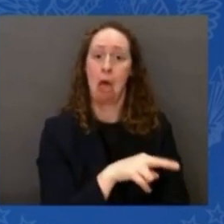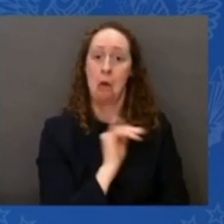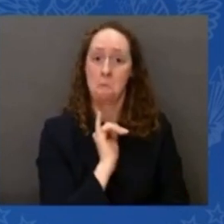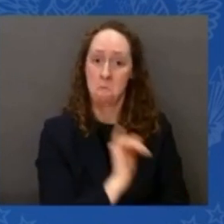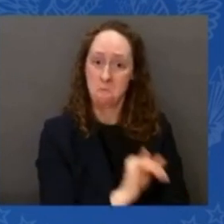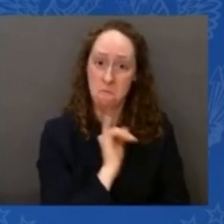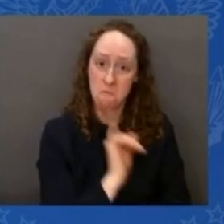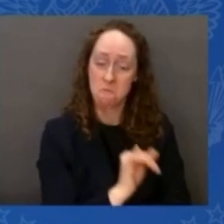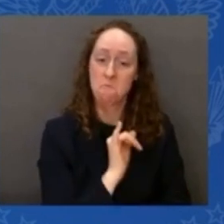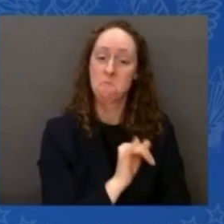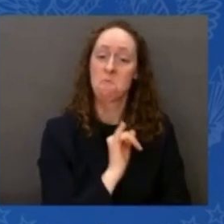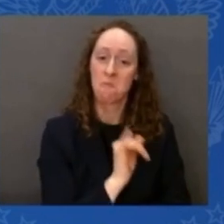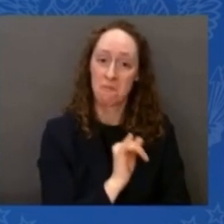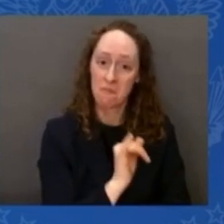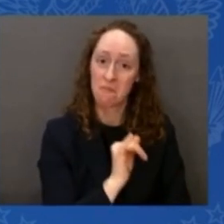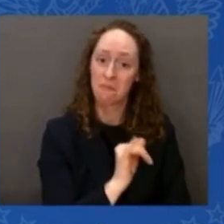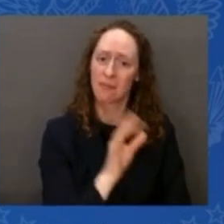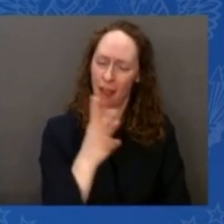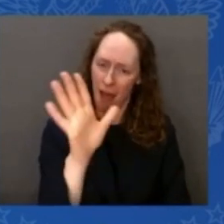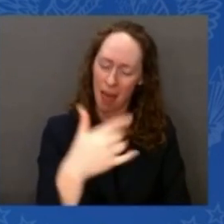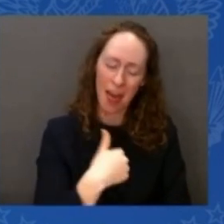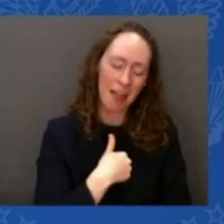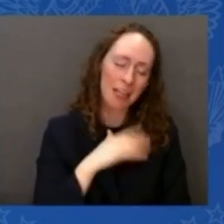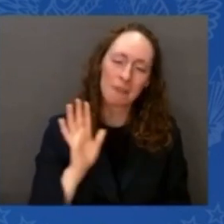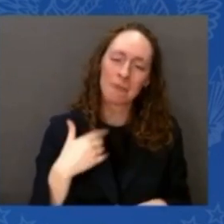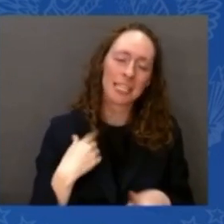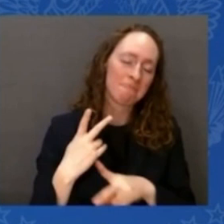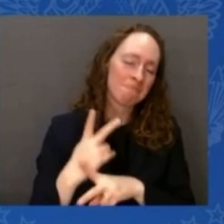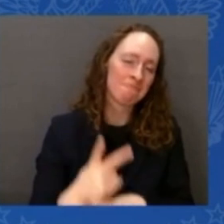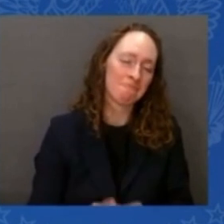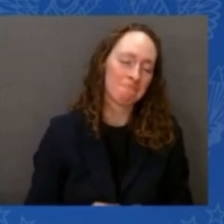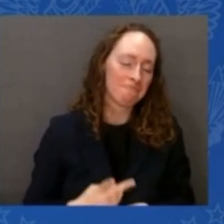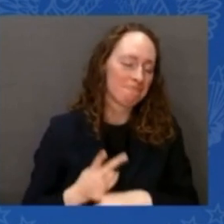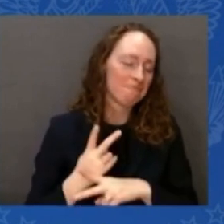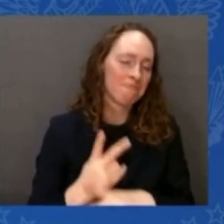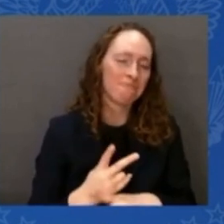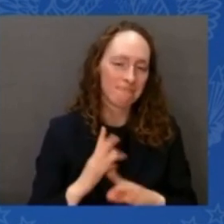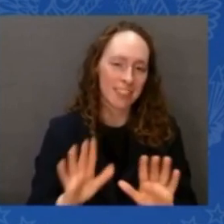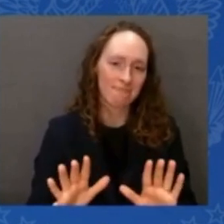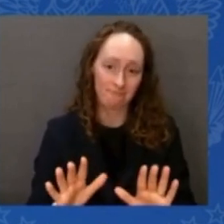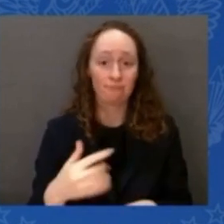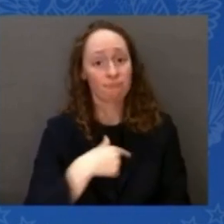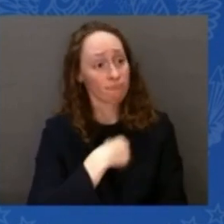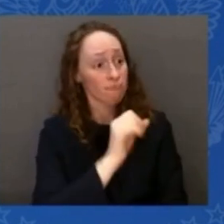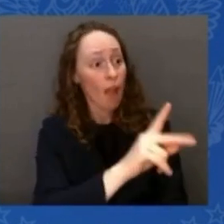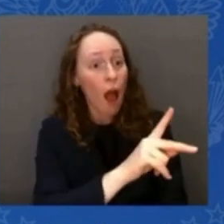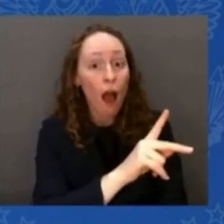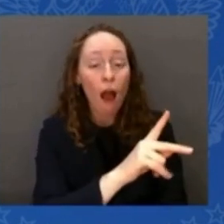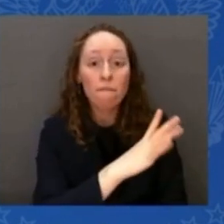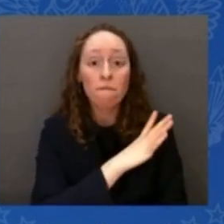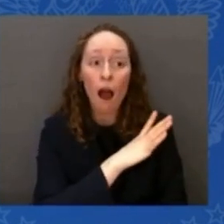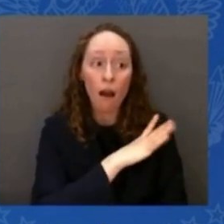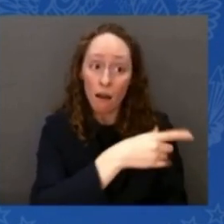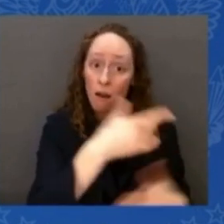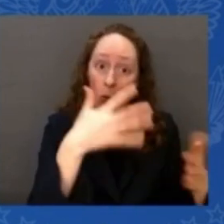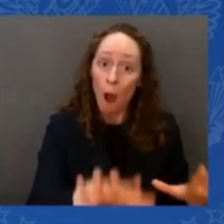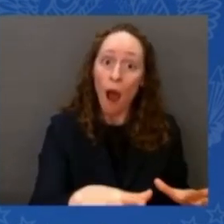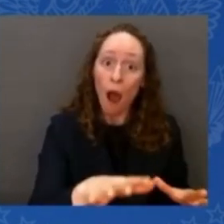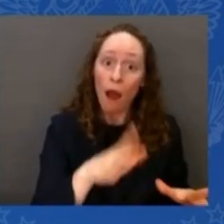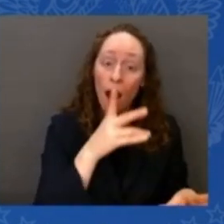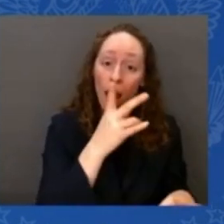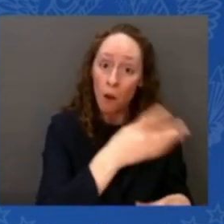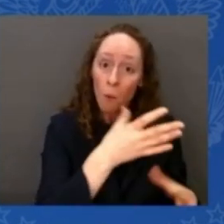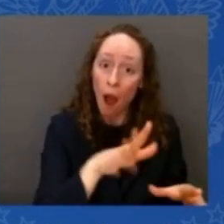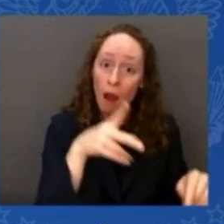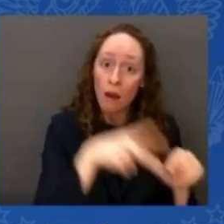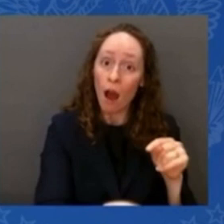They don't want to cut anything. I said, okay, you don't want to cut anything. Everybody who says we're not going to cut Medicare or Social Security, when I asked